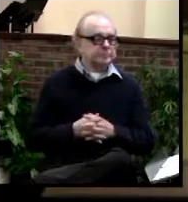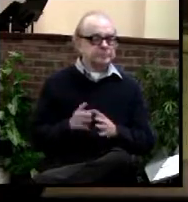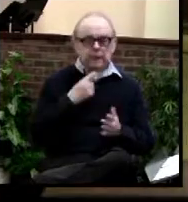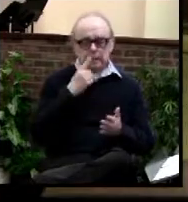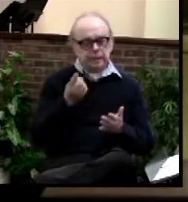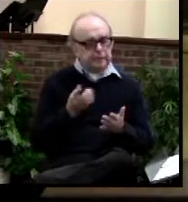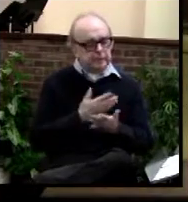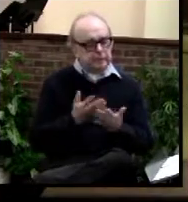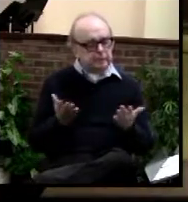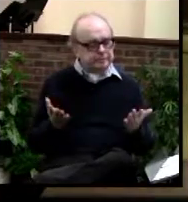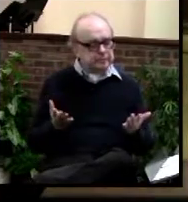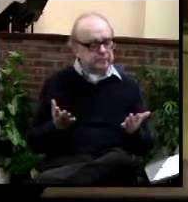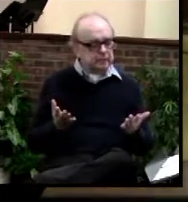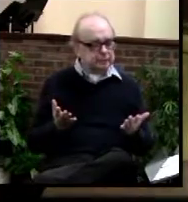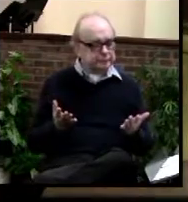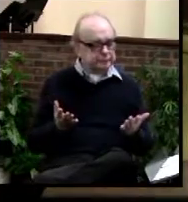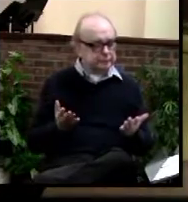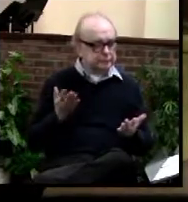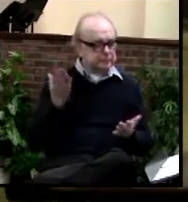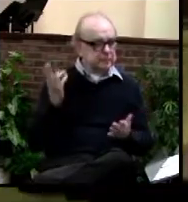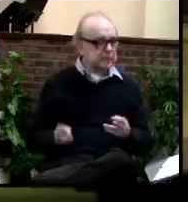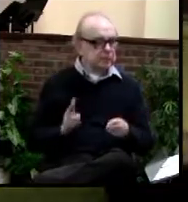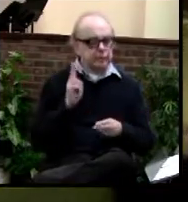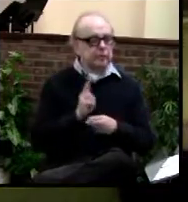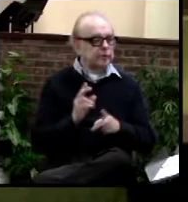you. Never use the word but.